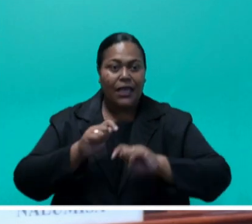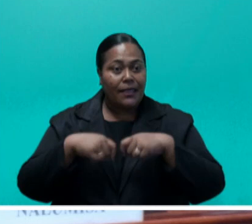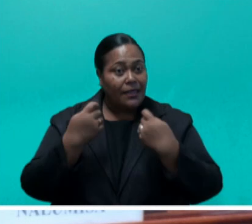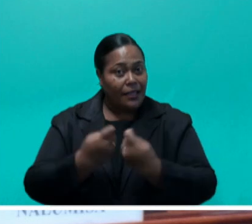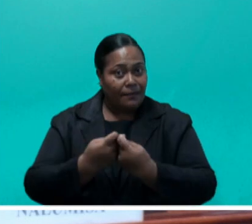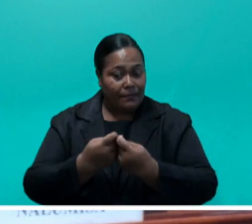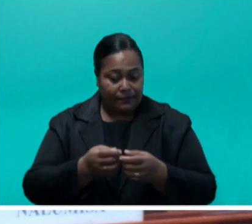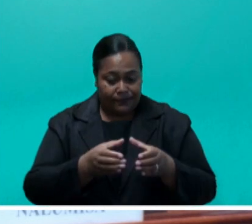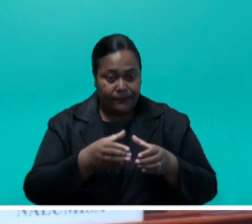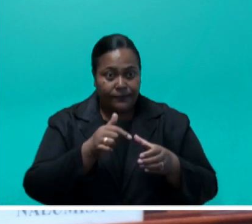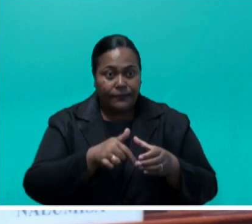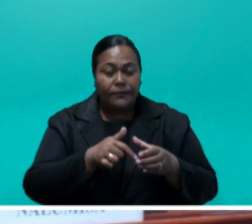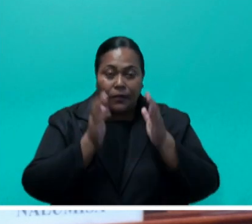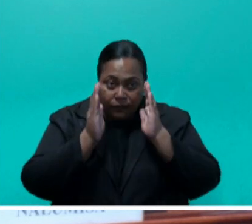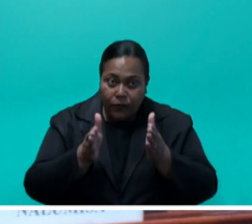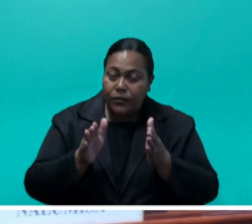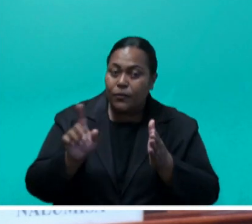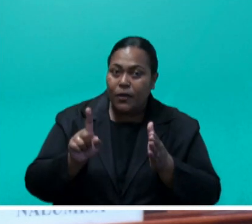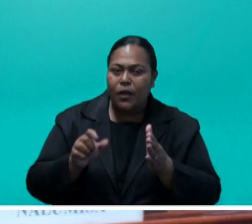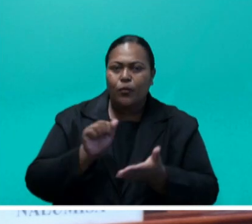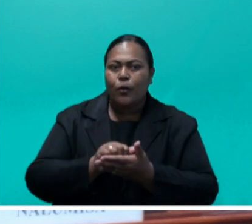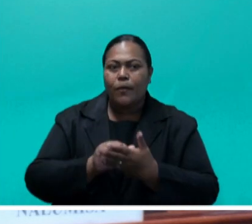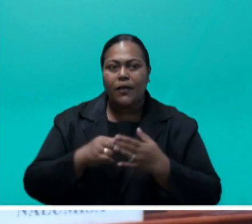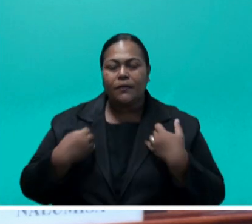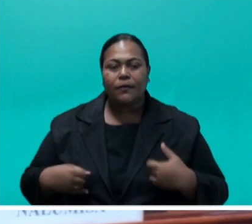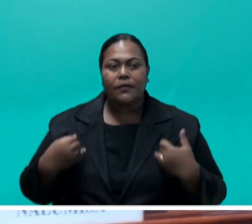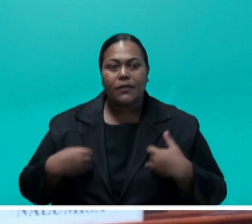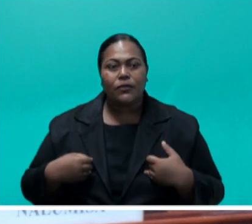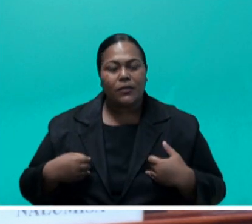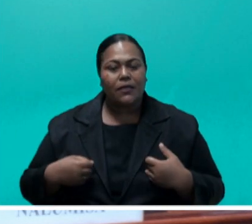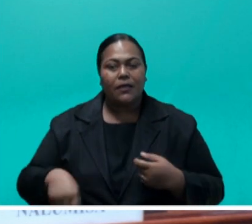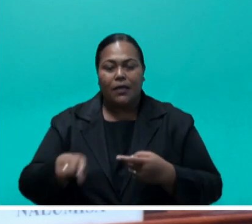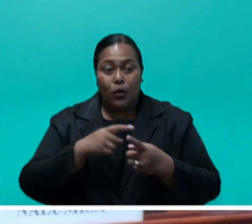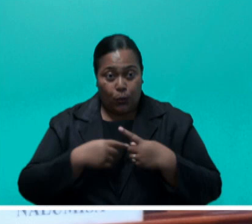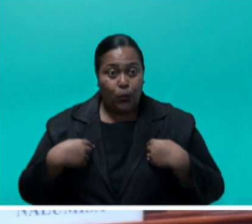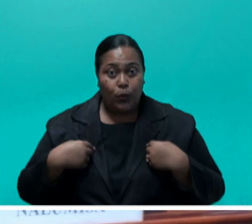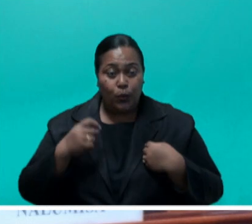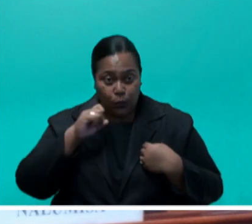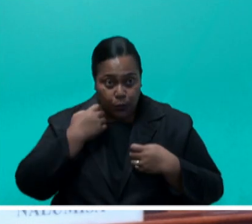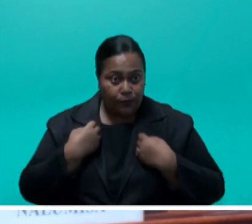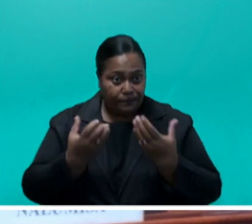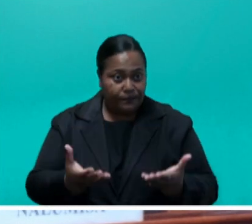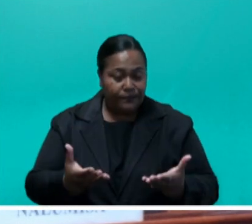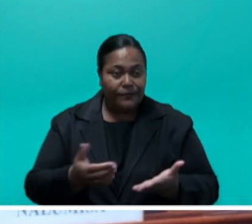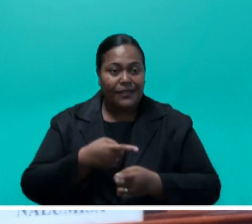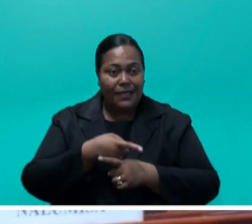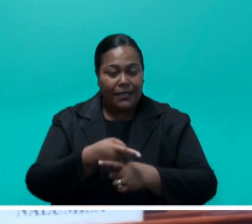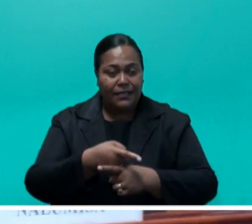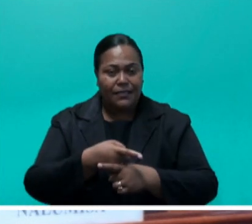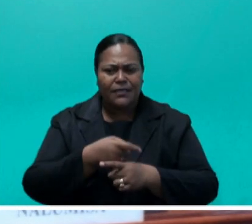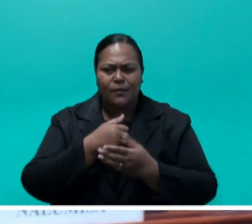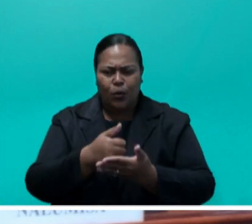team will focus on proper implementation. We will provide guidance and support to